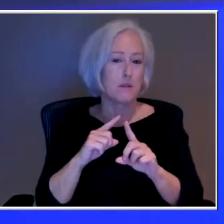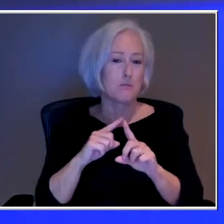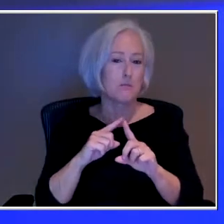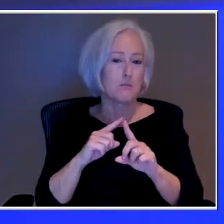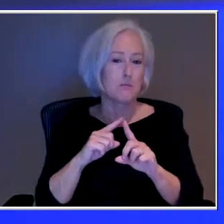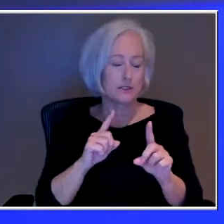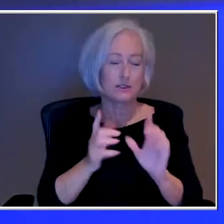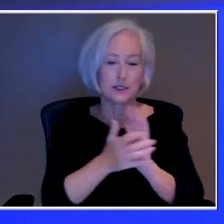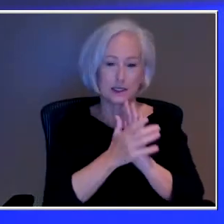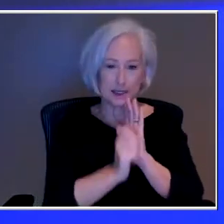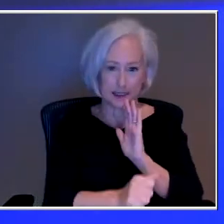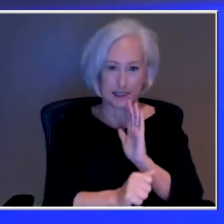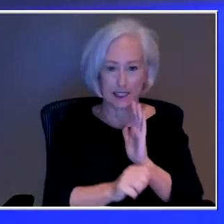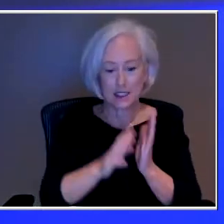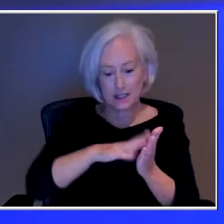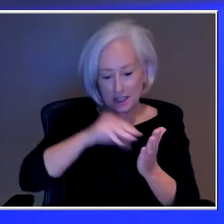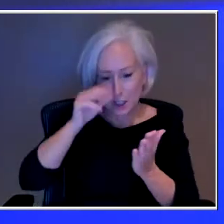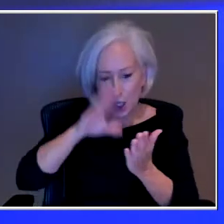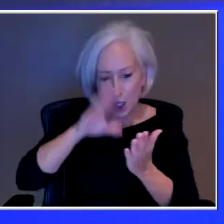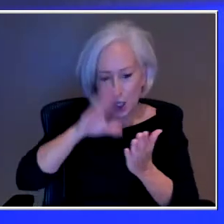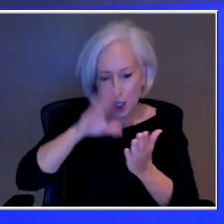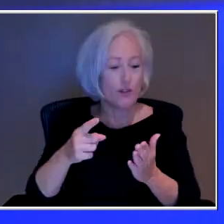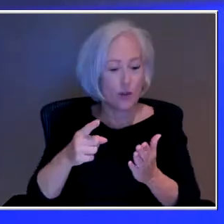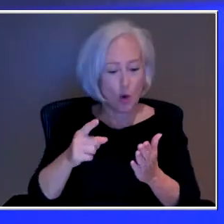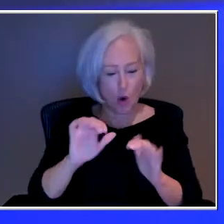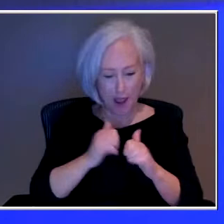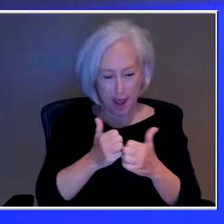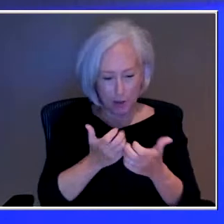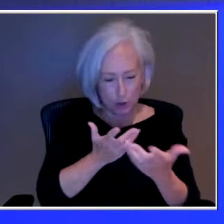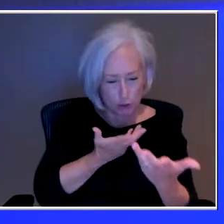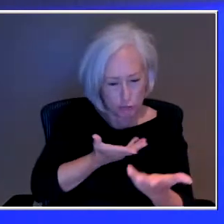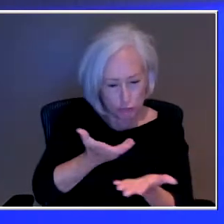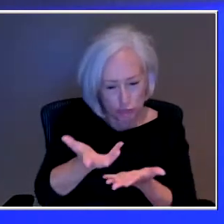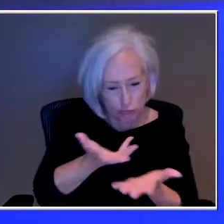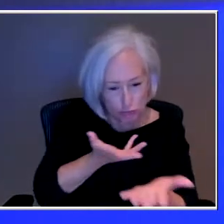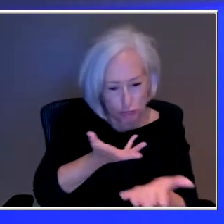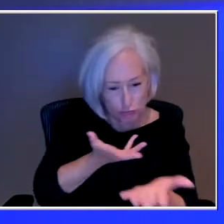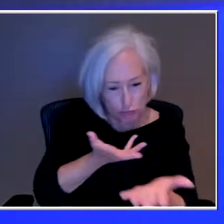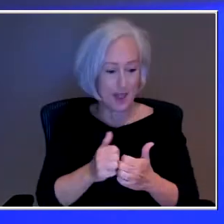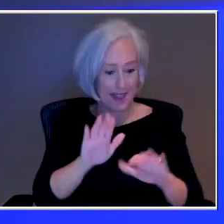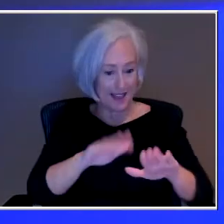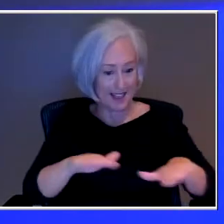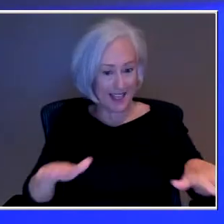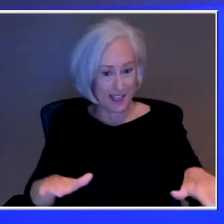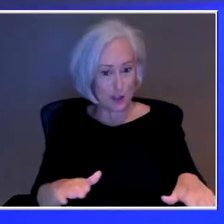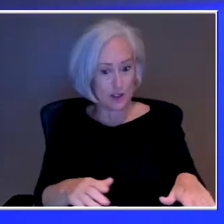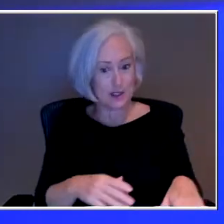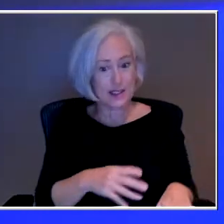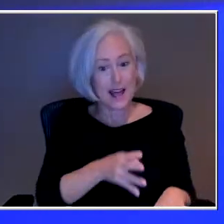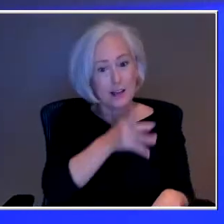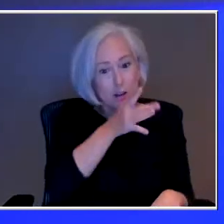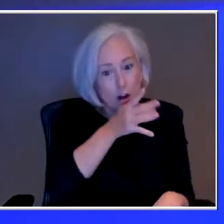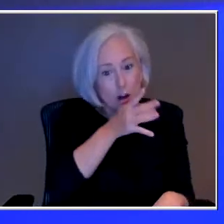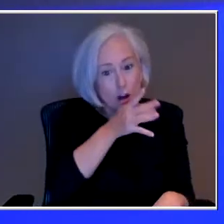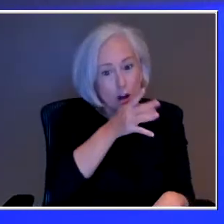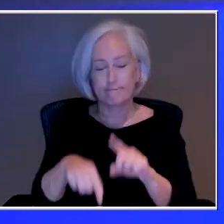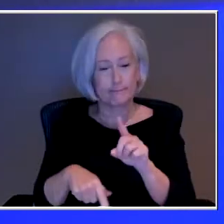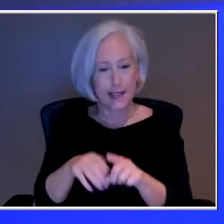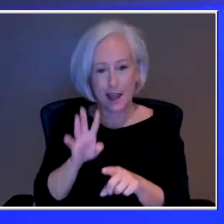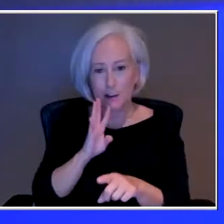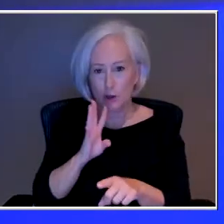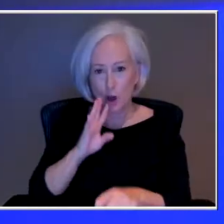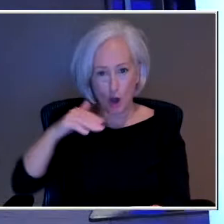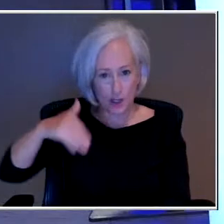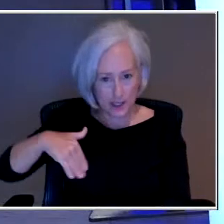those pre-verbal or non-verbal kids that help us get an accurate assessment and do the best that we can for those kids in getting a good eye